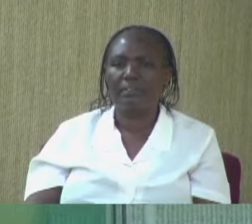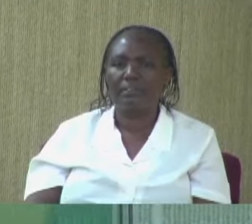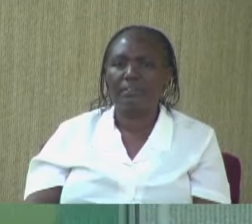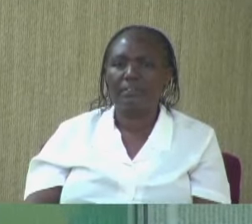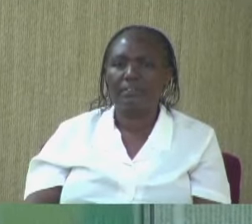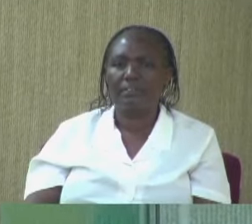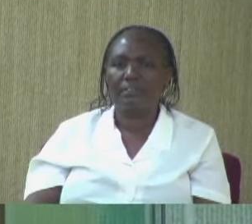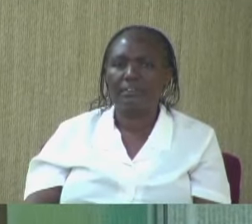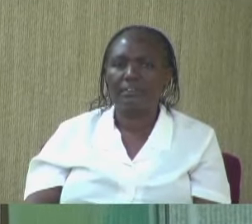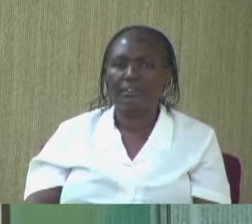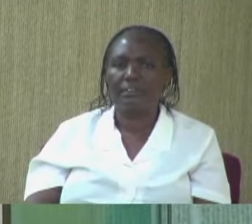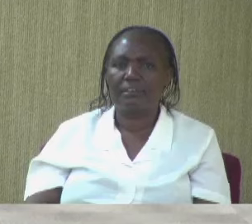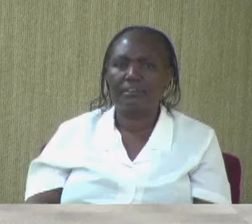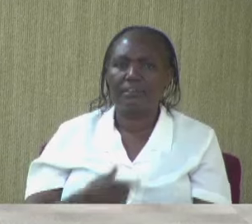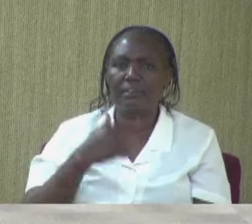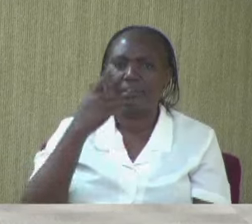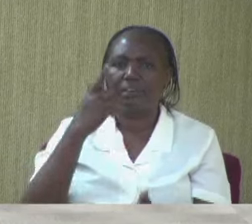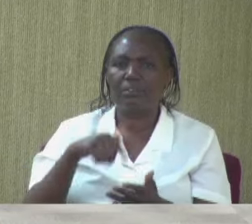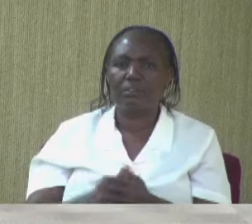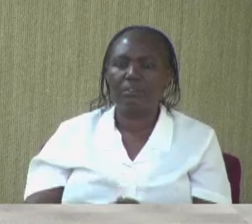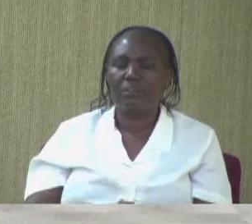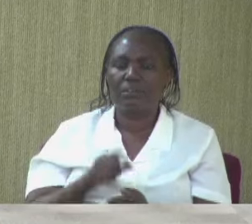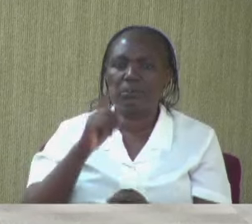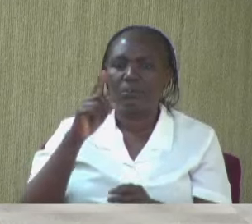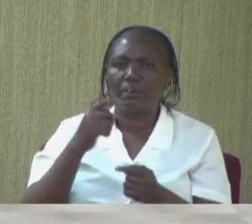by addressing one criticism